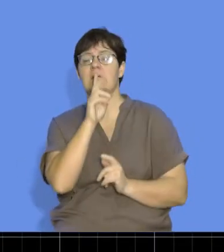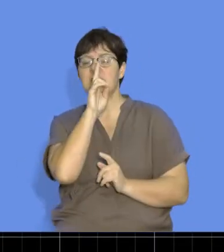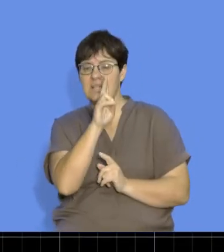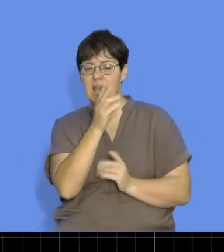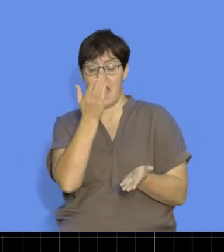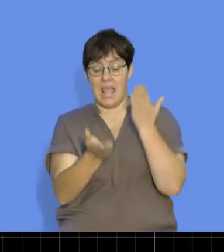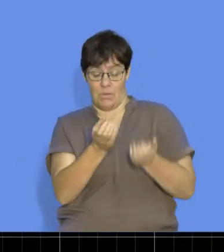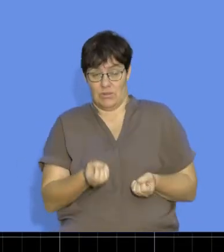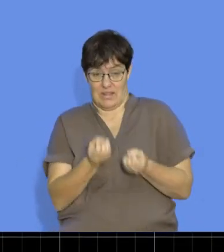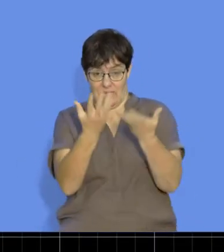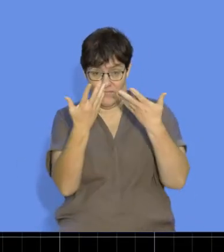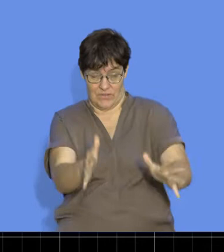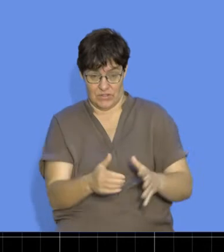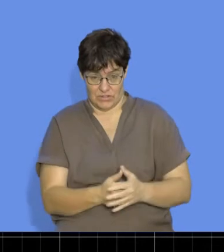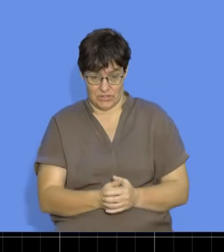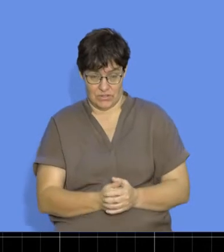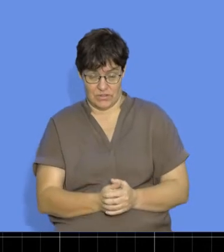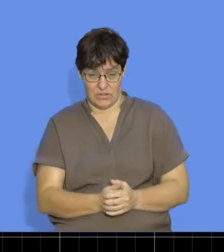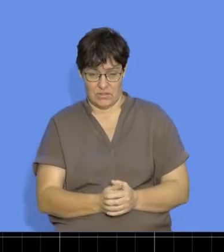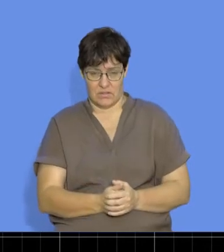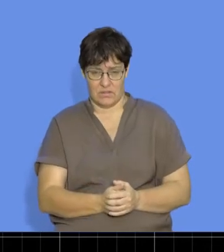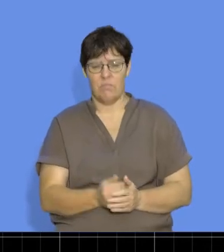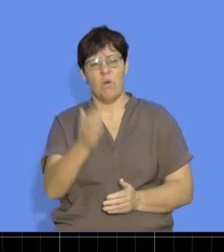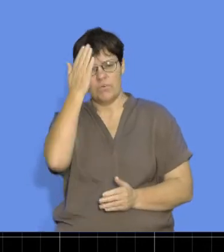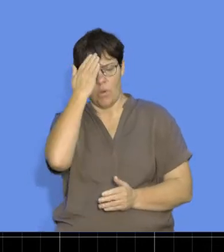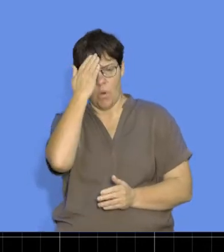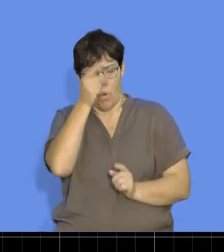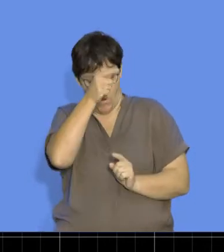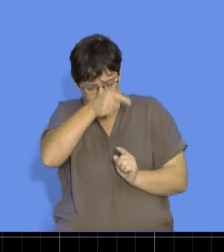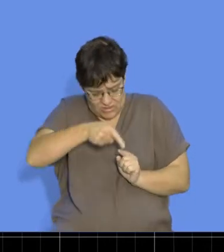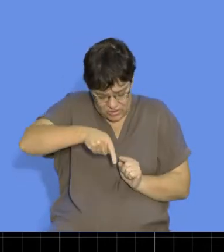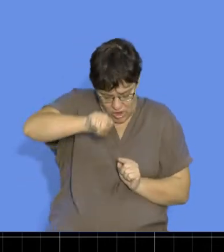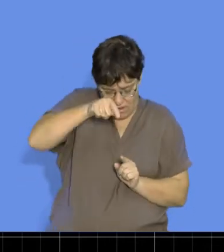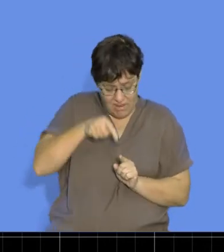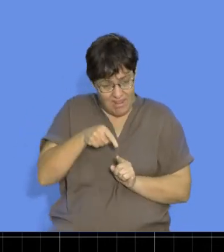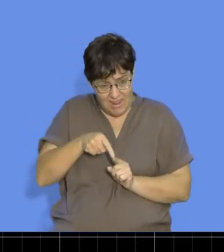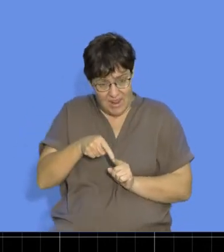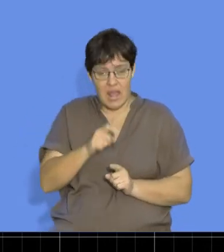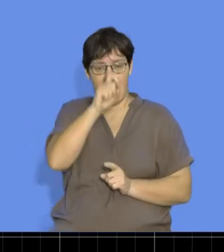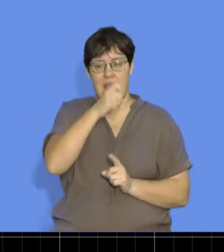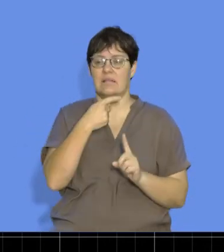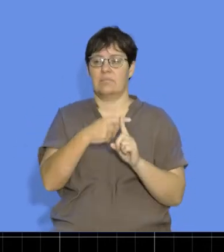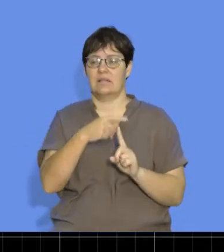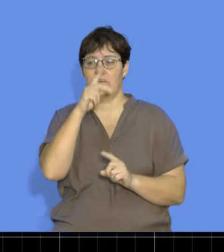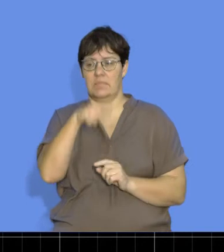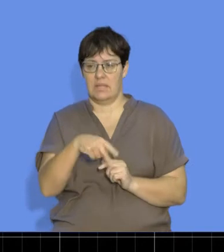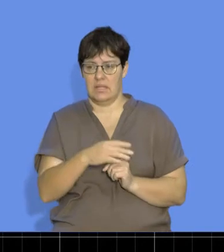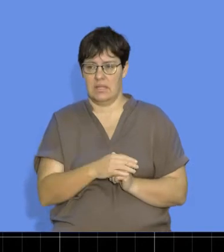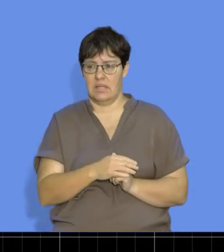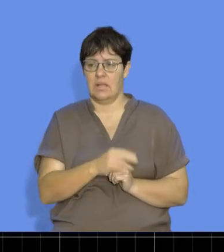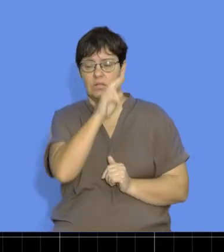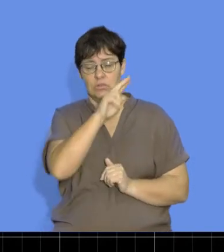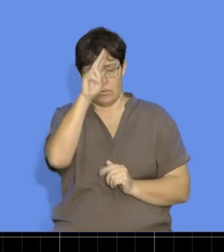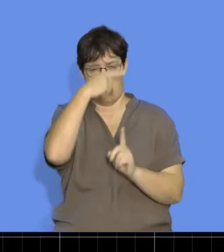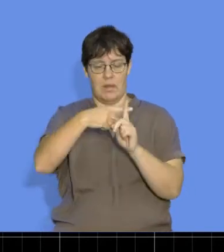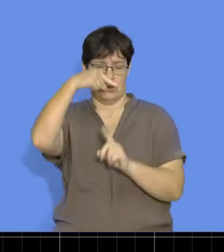the equation where I know what my turning point is, right? Which is x plus p all squared